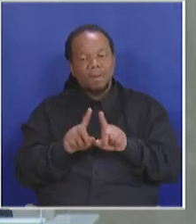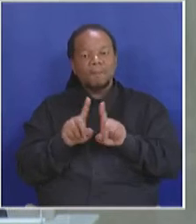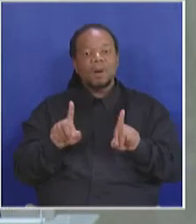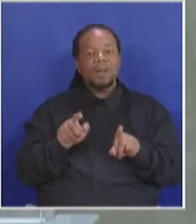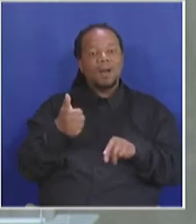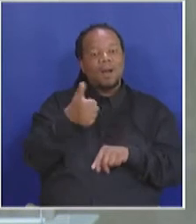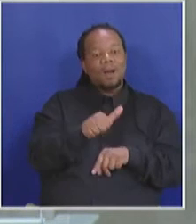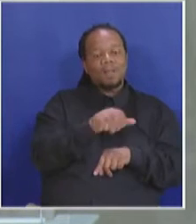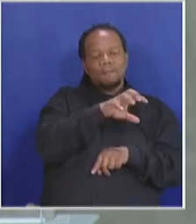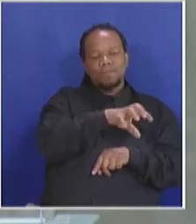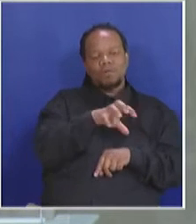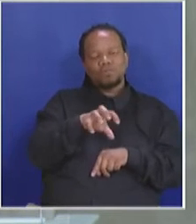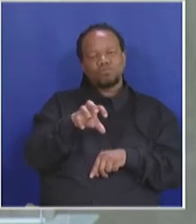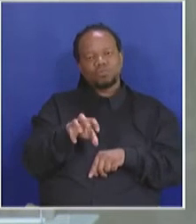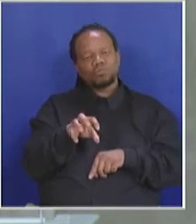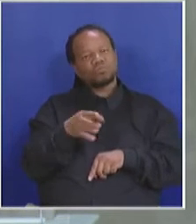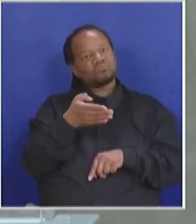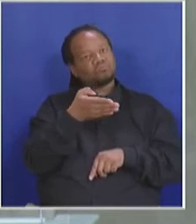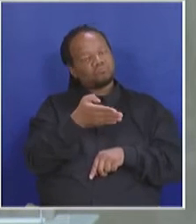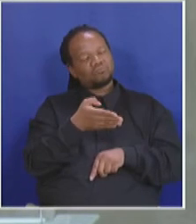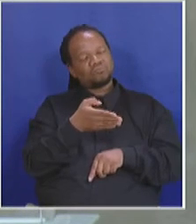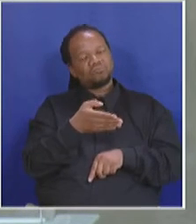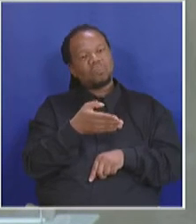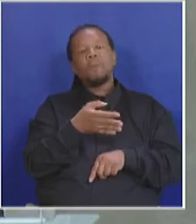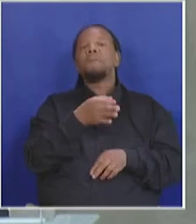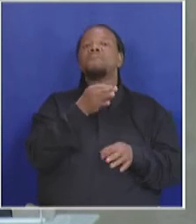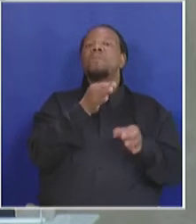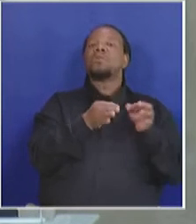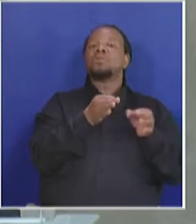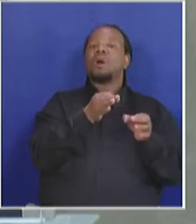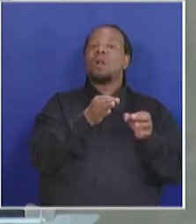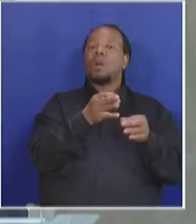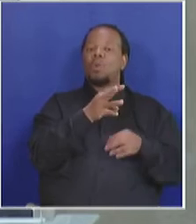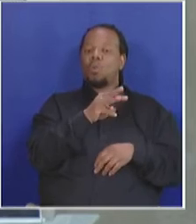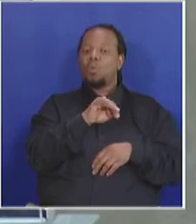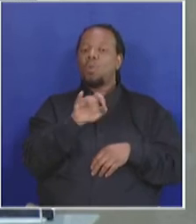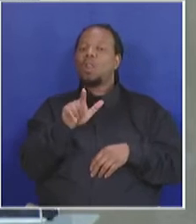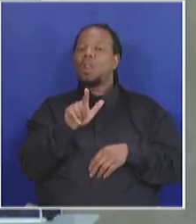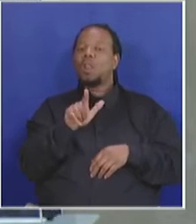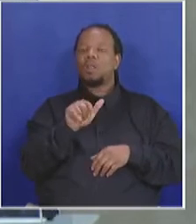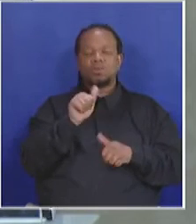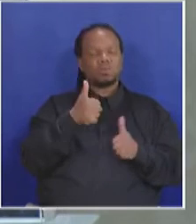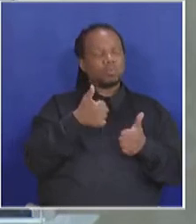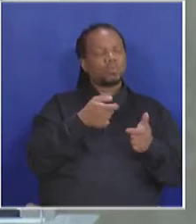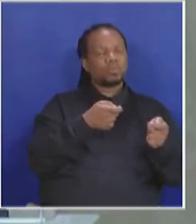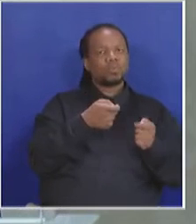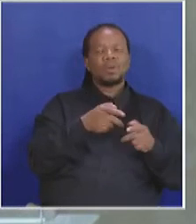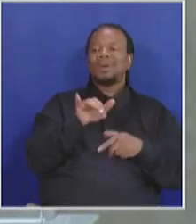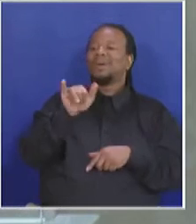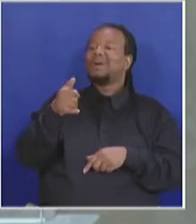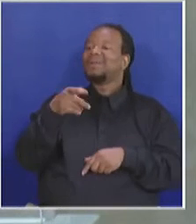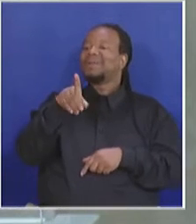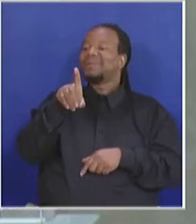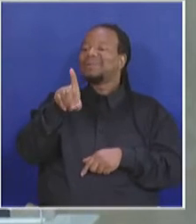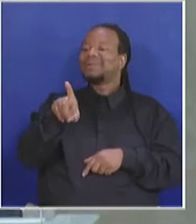provinces, through political will and good management, in particular the DA in the Western Cape, have accelerated in